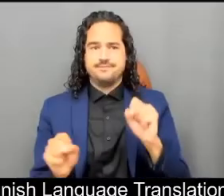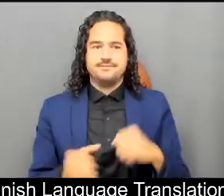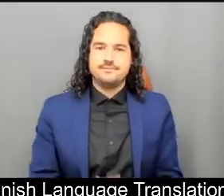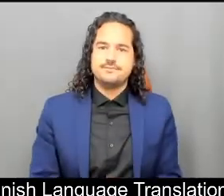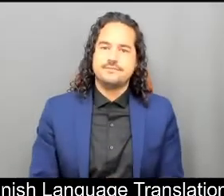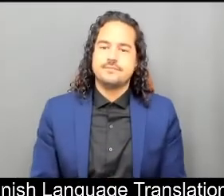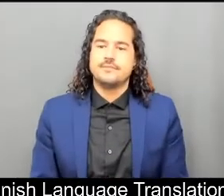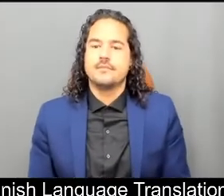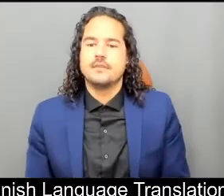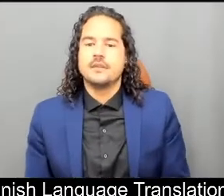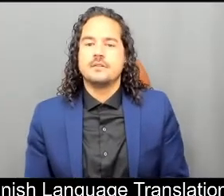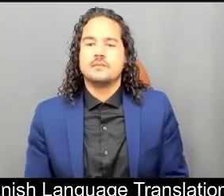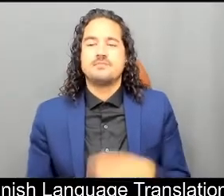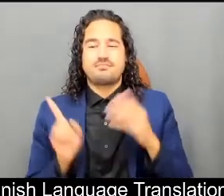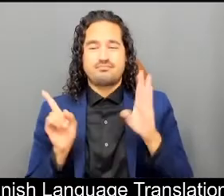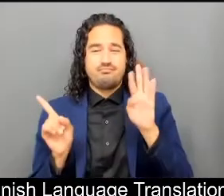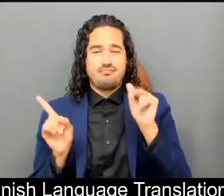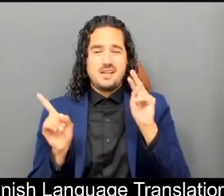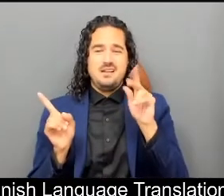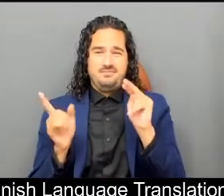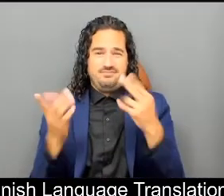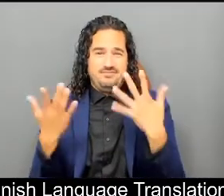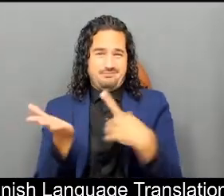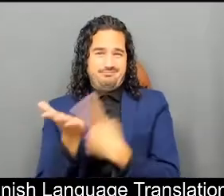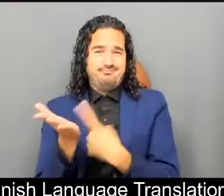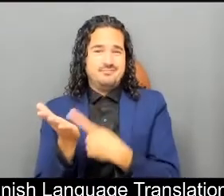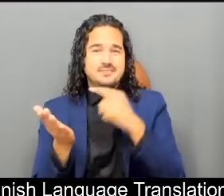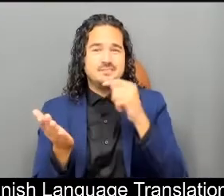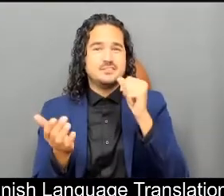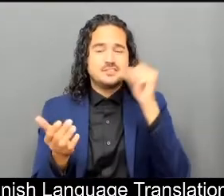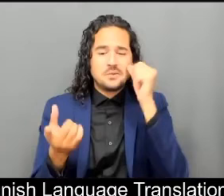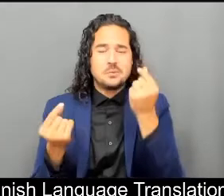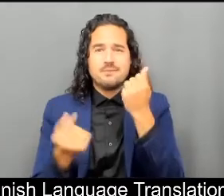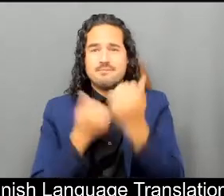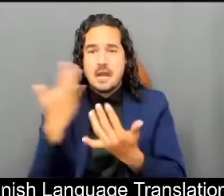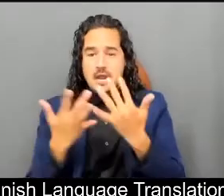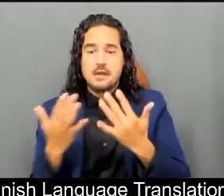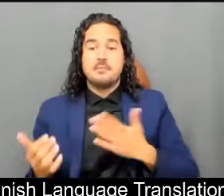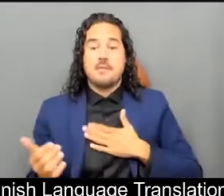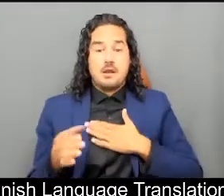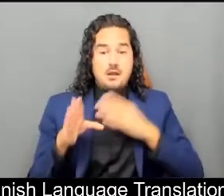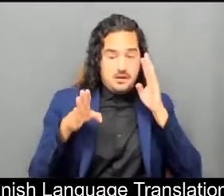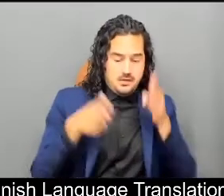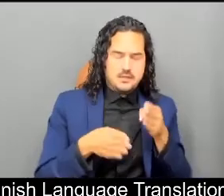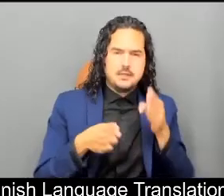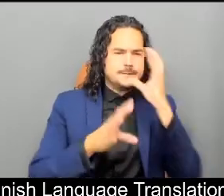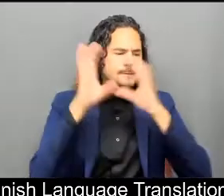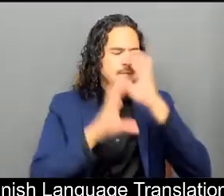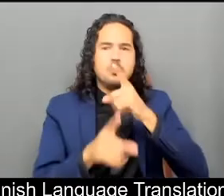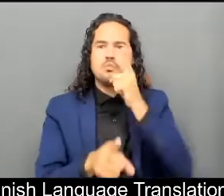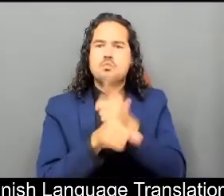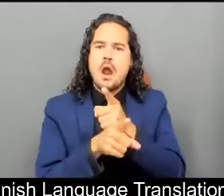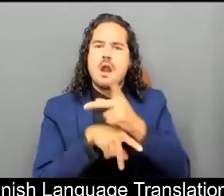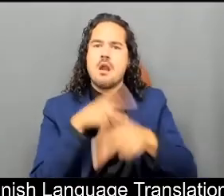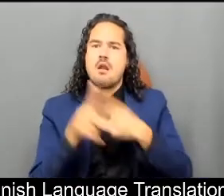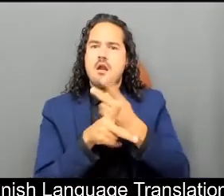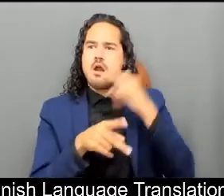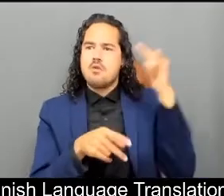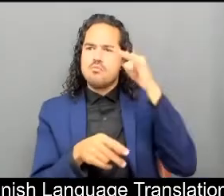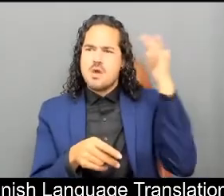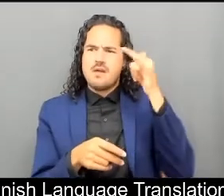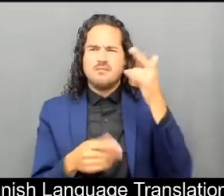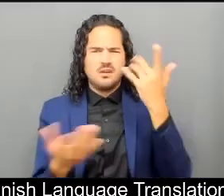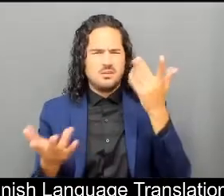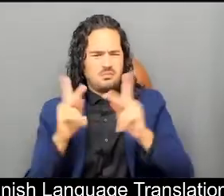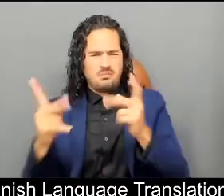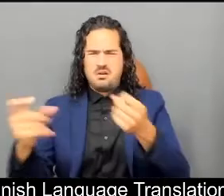to make sure we're using the right types of aircraft. And I know that some of the questions have been, why do we have so many aircraft that aren't being flown? So that's